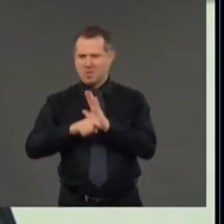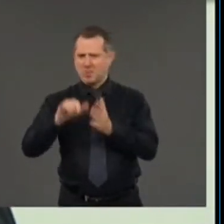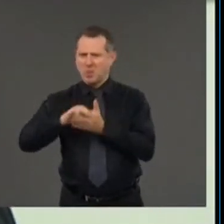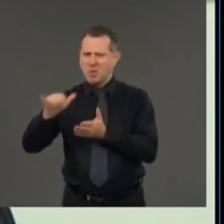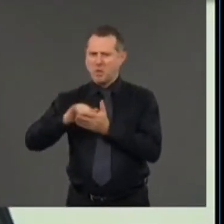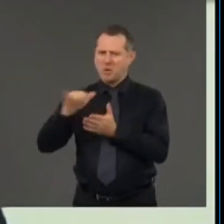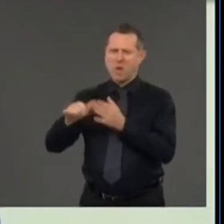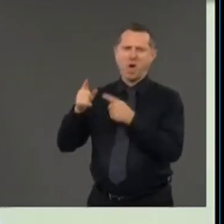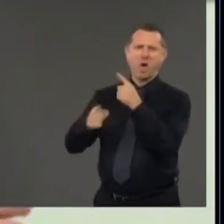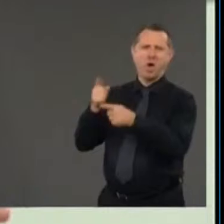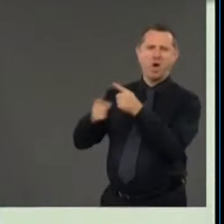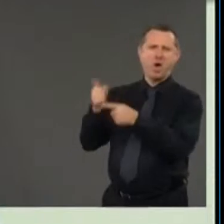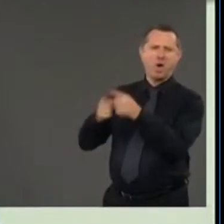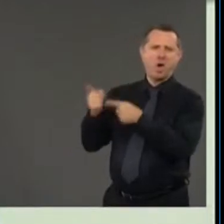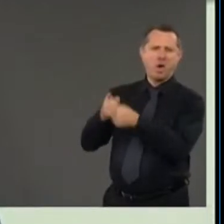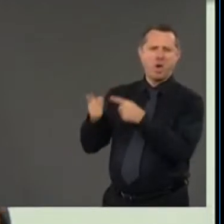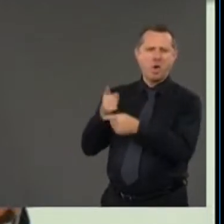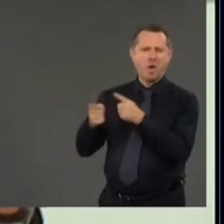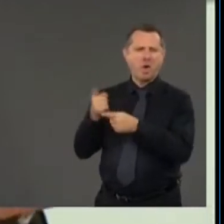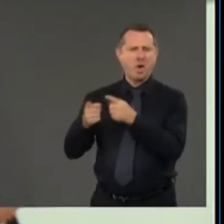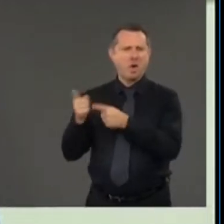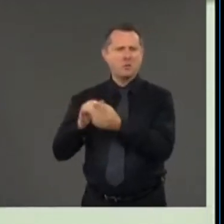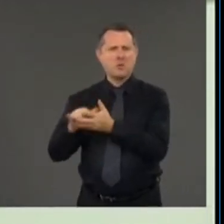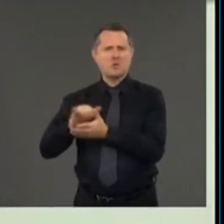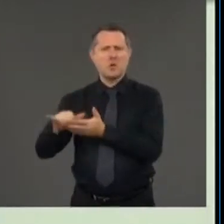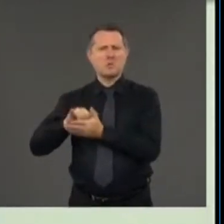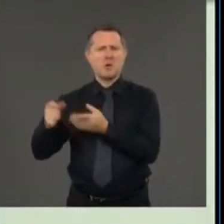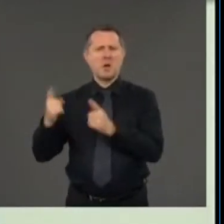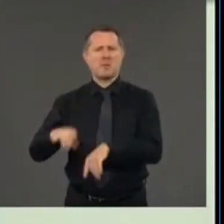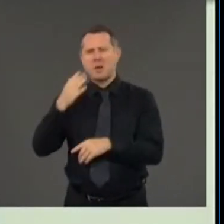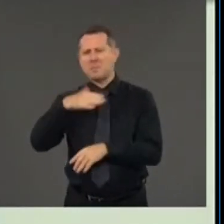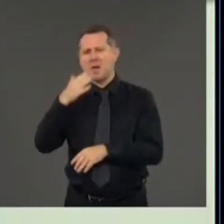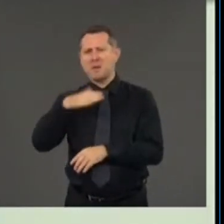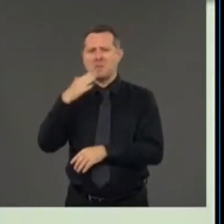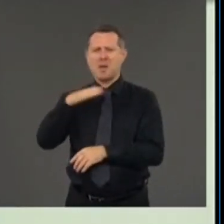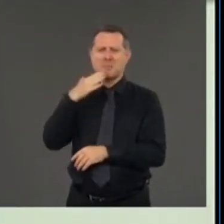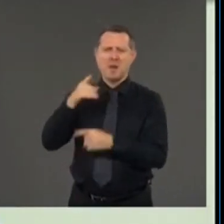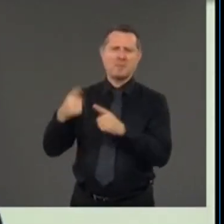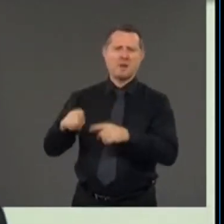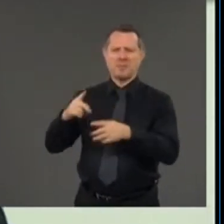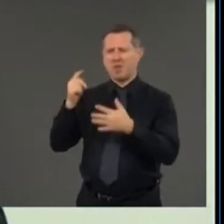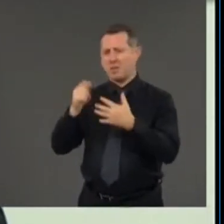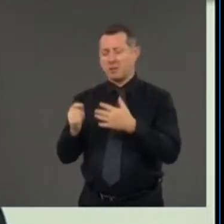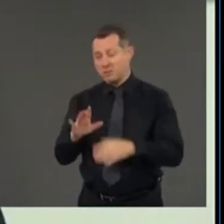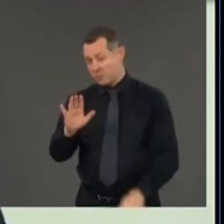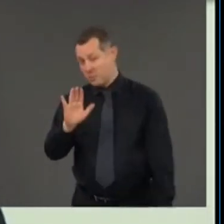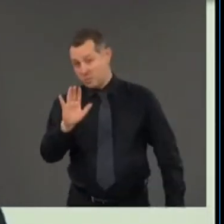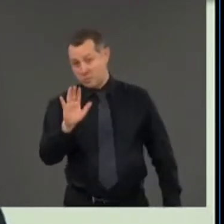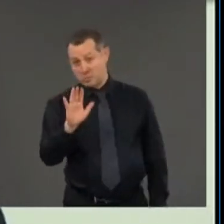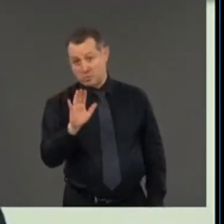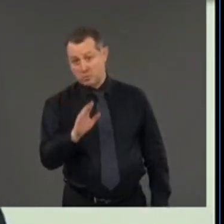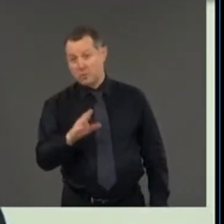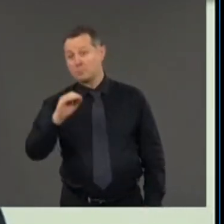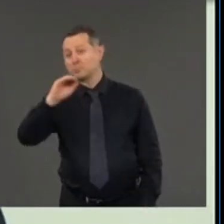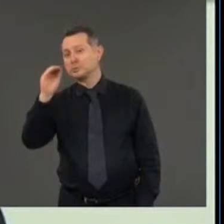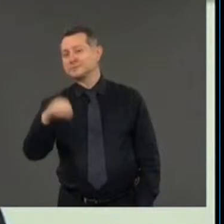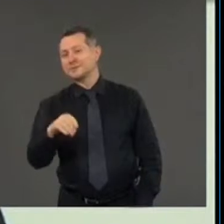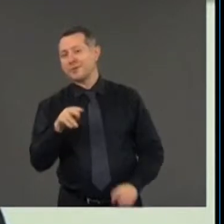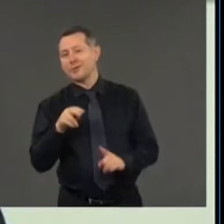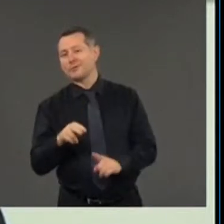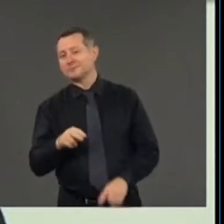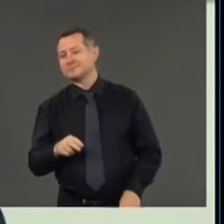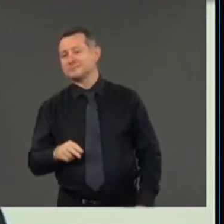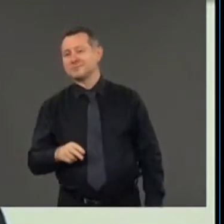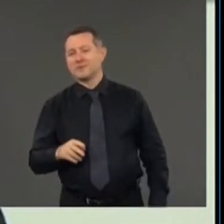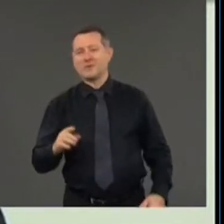York. This is the reason this had happened. Look how bad it was. But when you look at it percentage-wise, New York, as Howard just